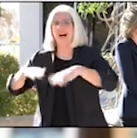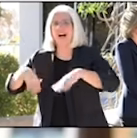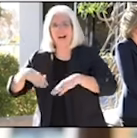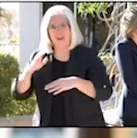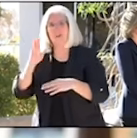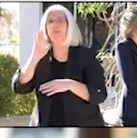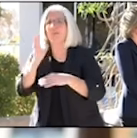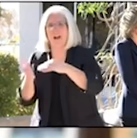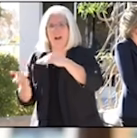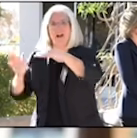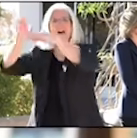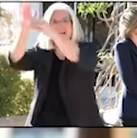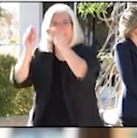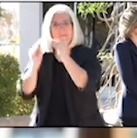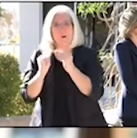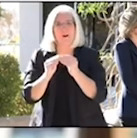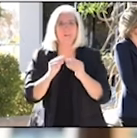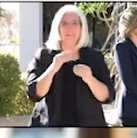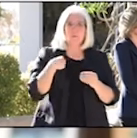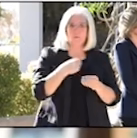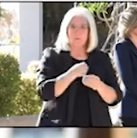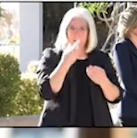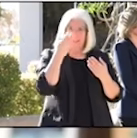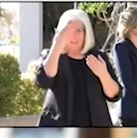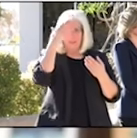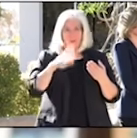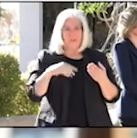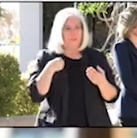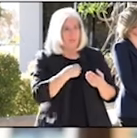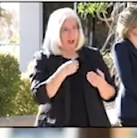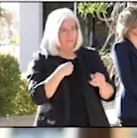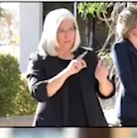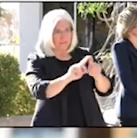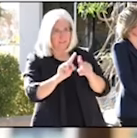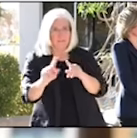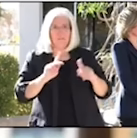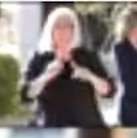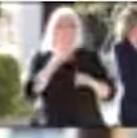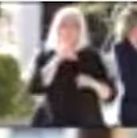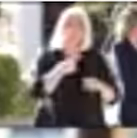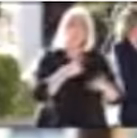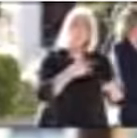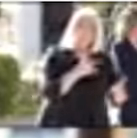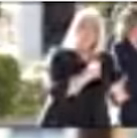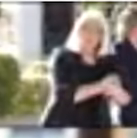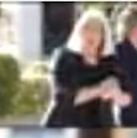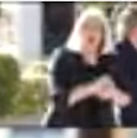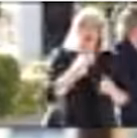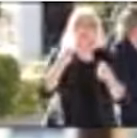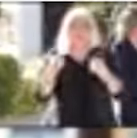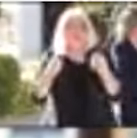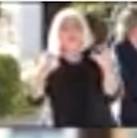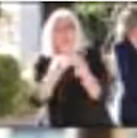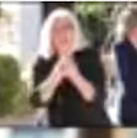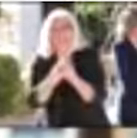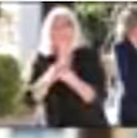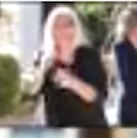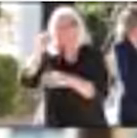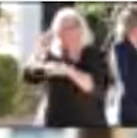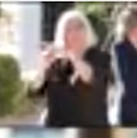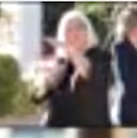attacks, strokes, accidents. We really need to protect the healthcare system from